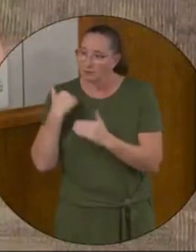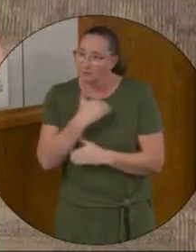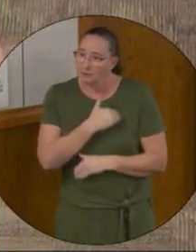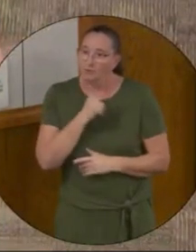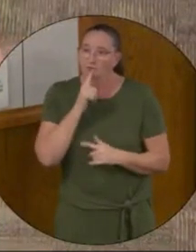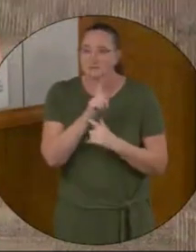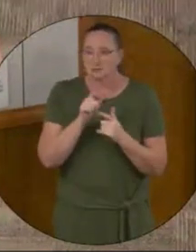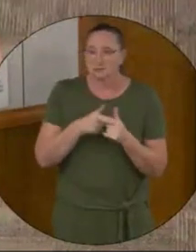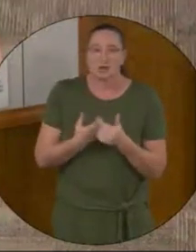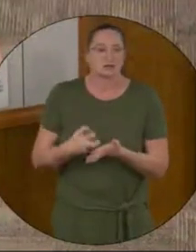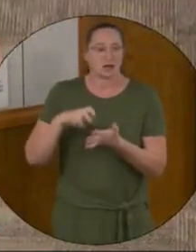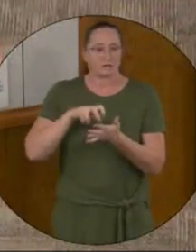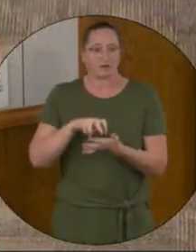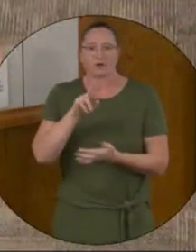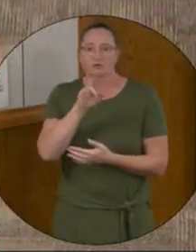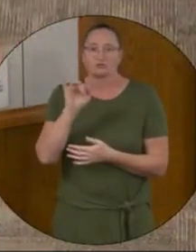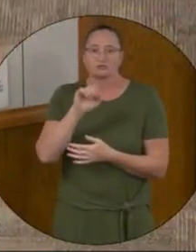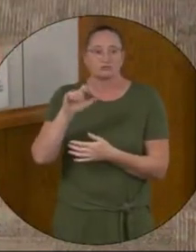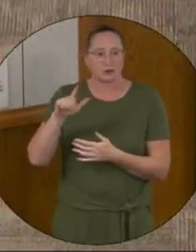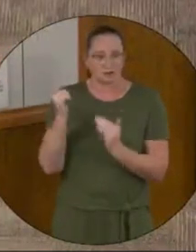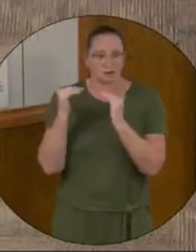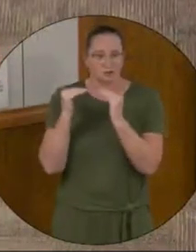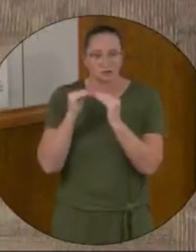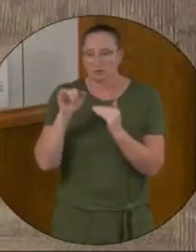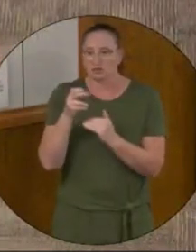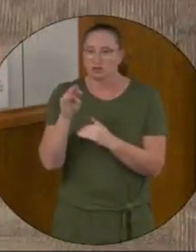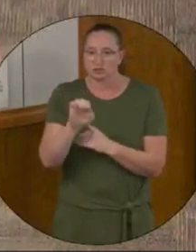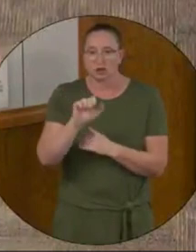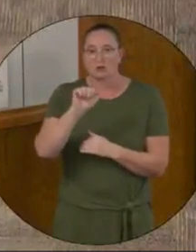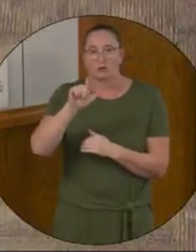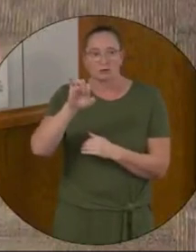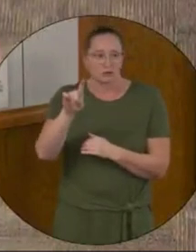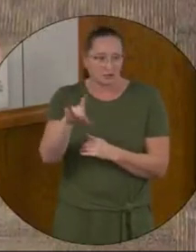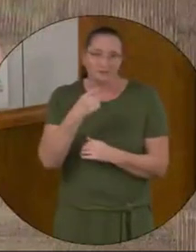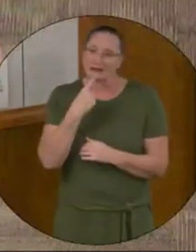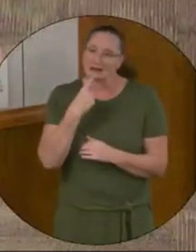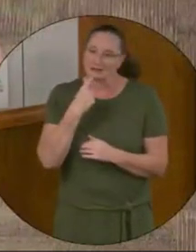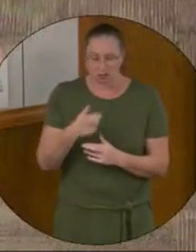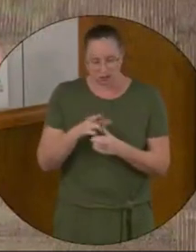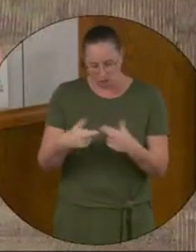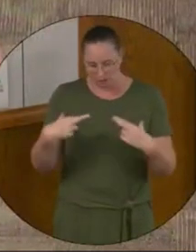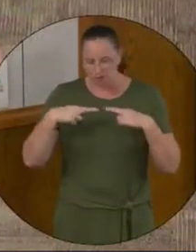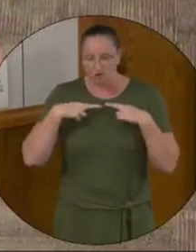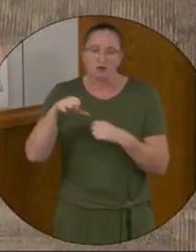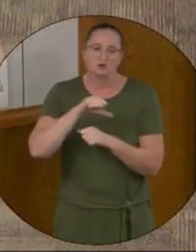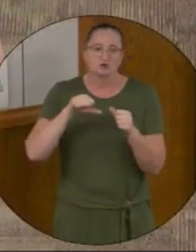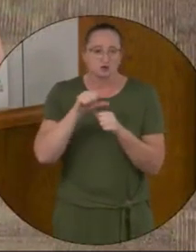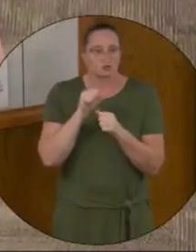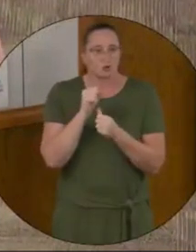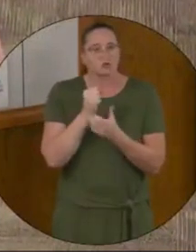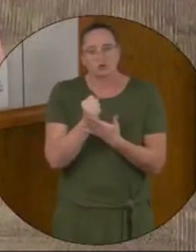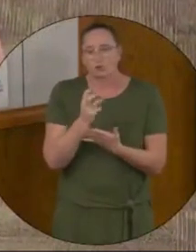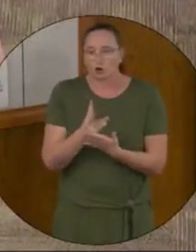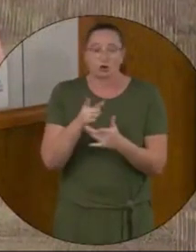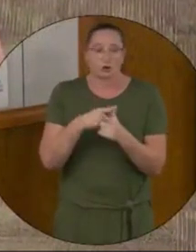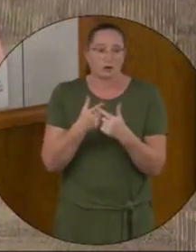Standing Up for Racial Justice in Las Vegas, Jane Audette, had to say. Ms. Audette is a retired school social worker from Wisconsin who is new